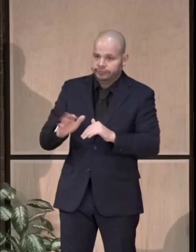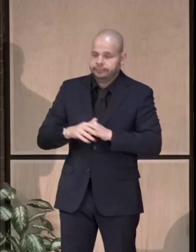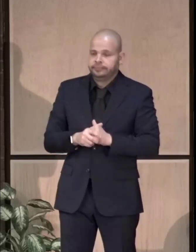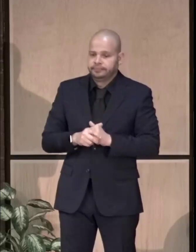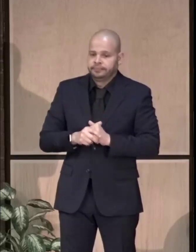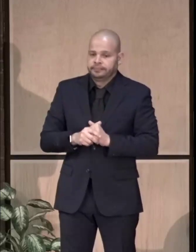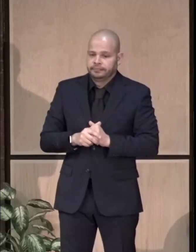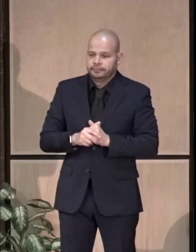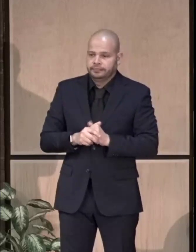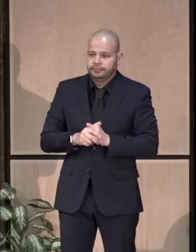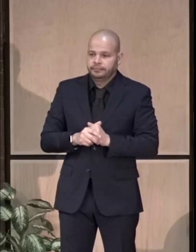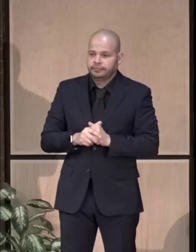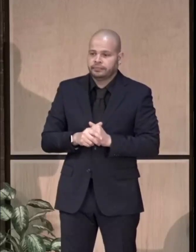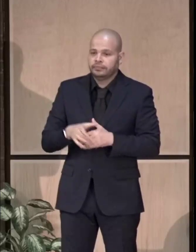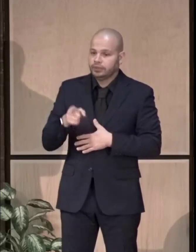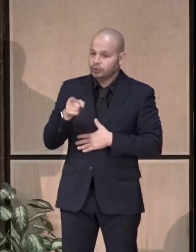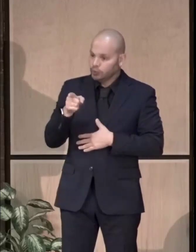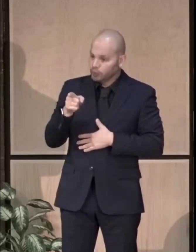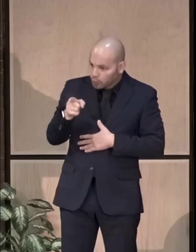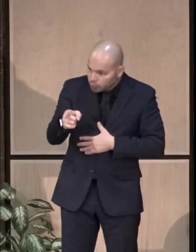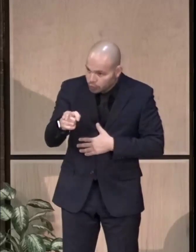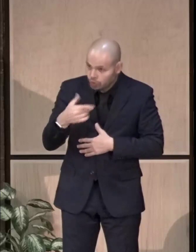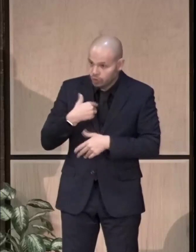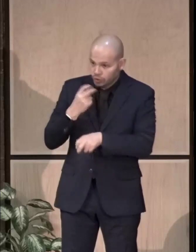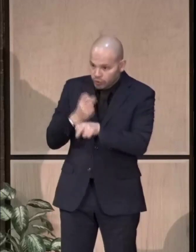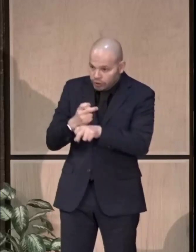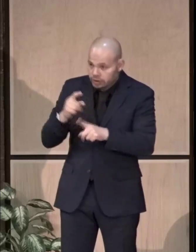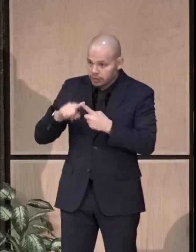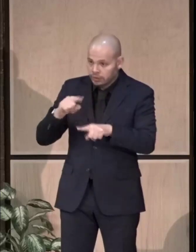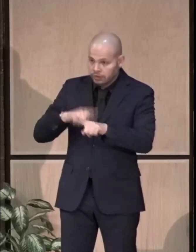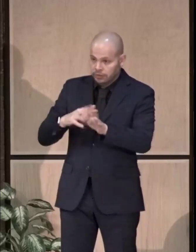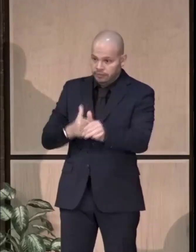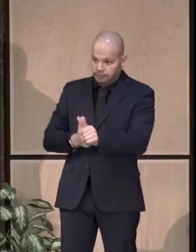Did you feel you had trouble in following that recommendation?